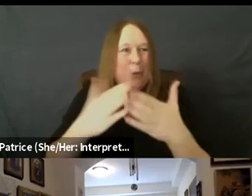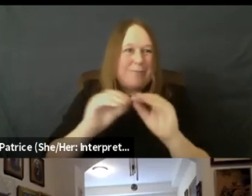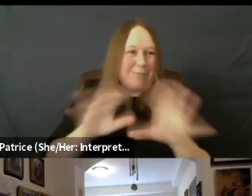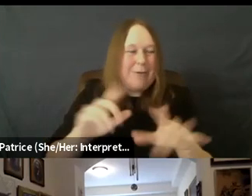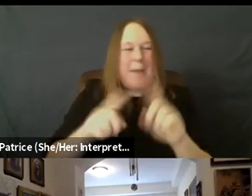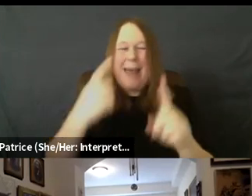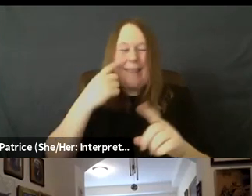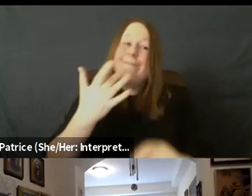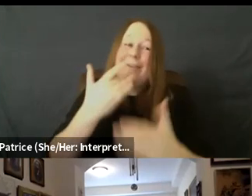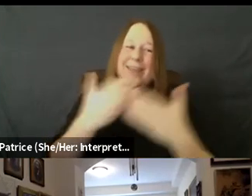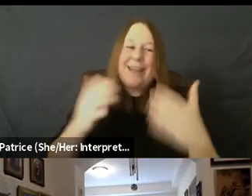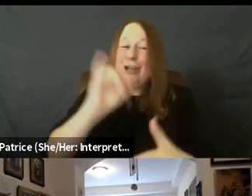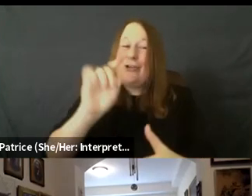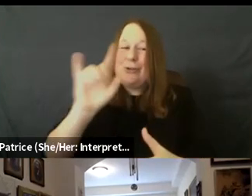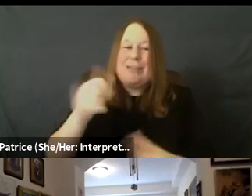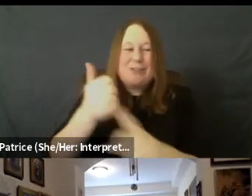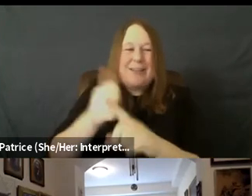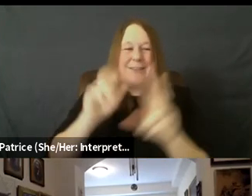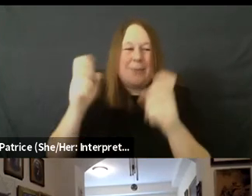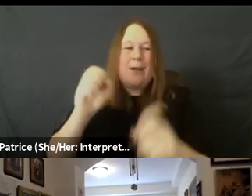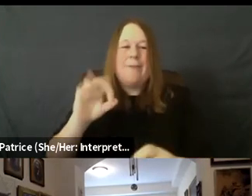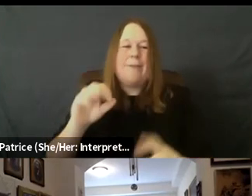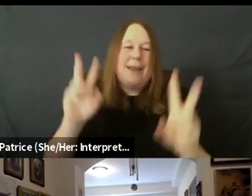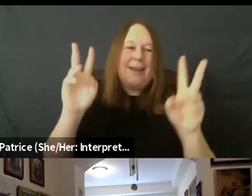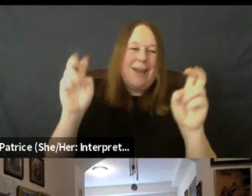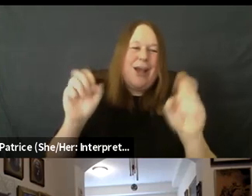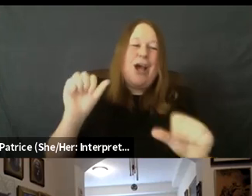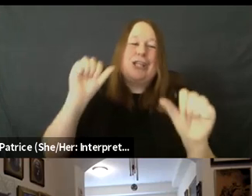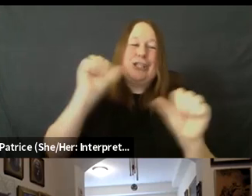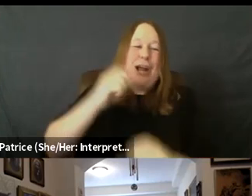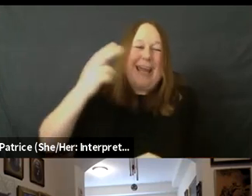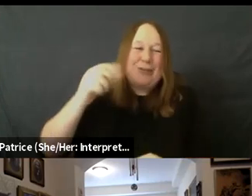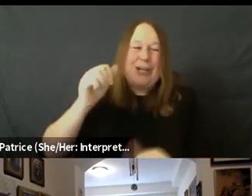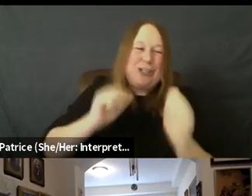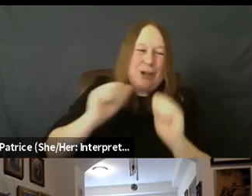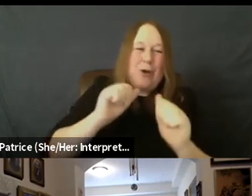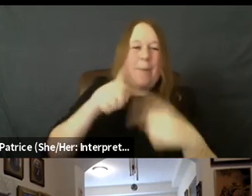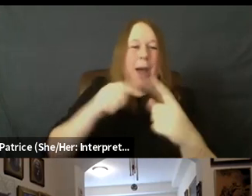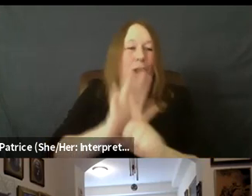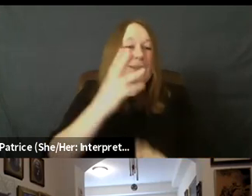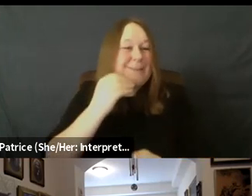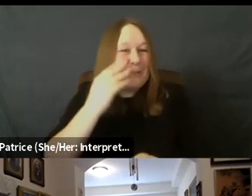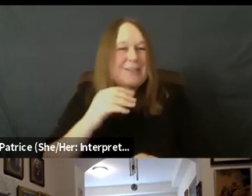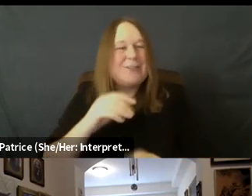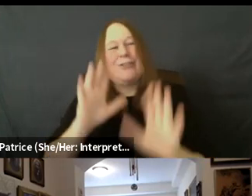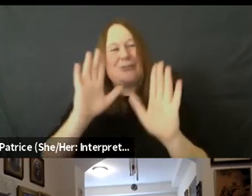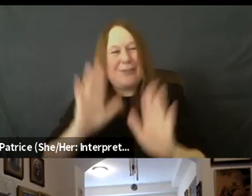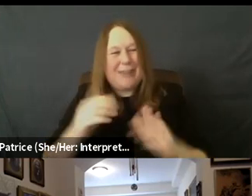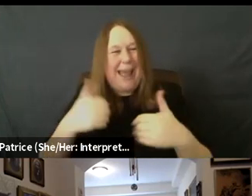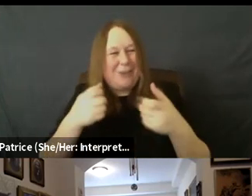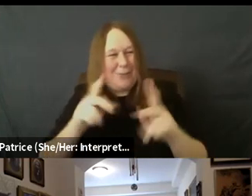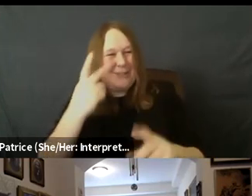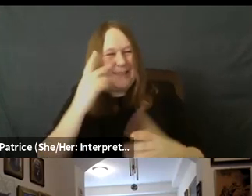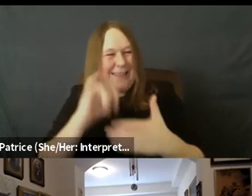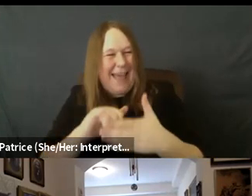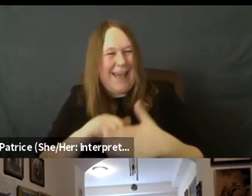the favorite thing is that she's the subject of a drunk history show about her experiences, which is terrific if you have a chance to see that.